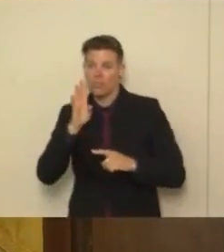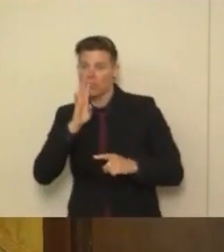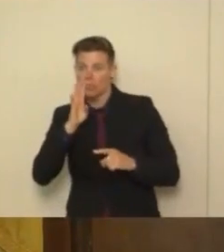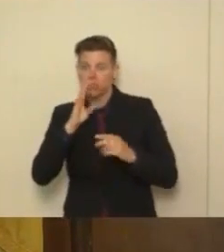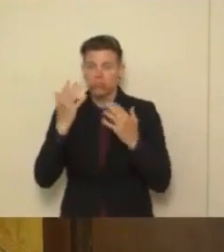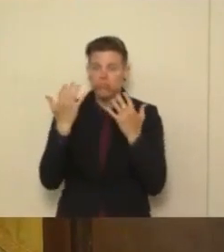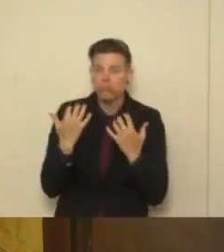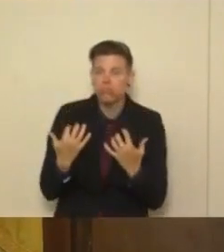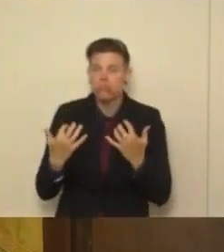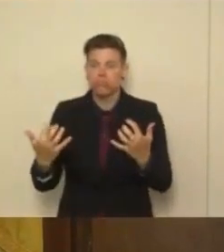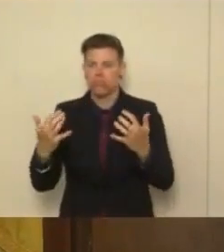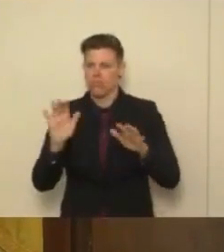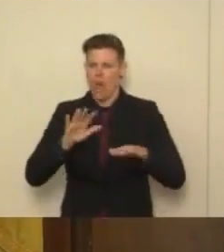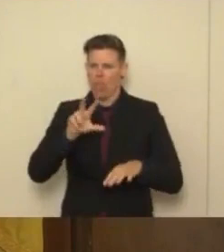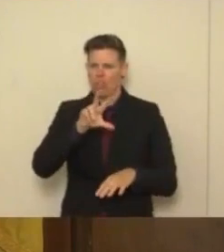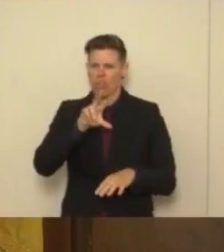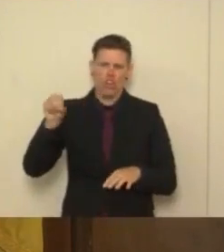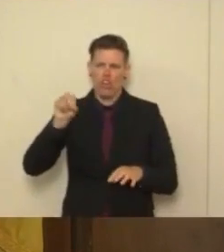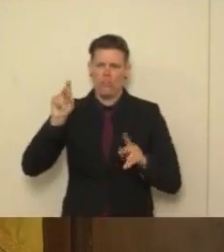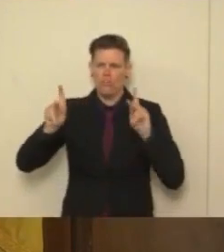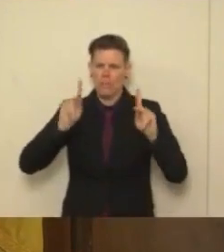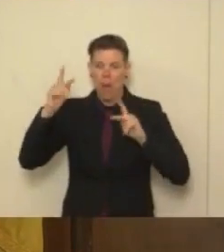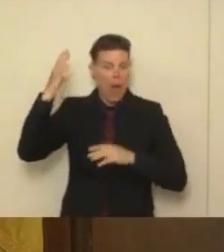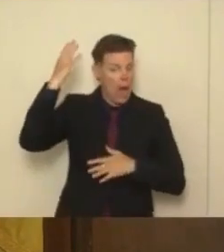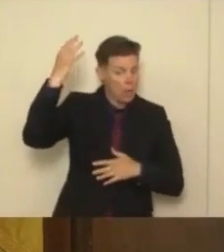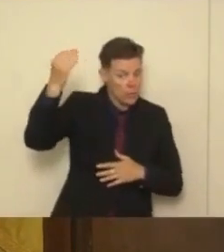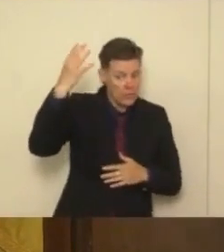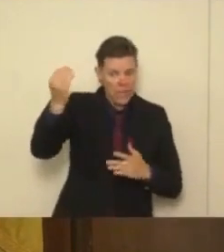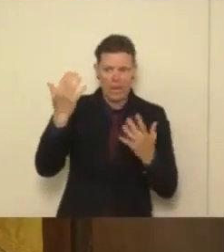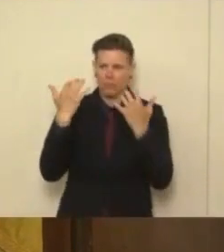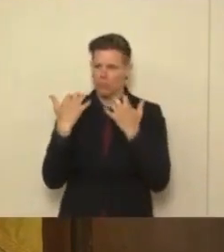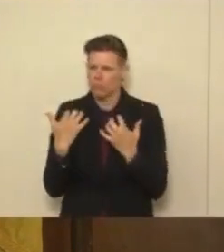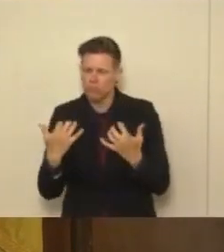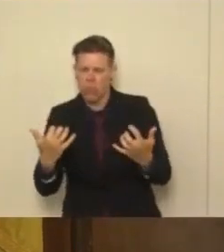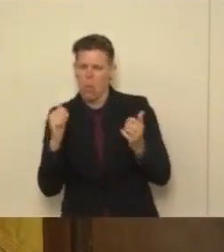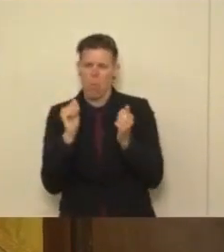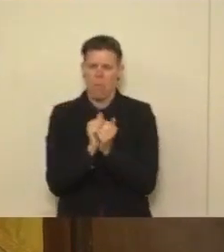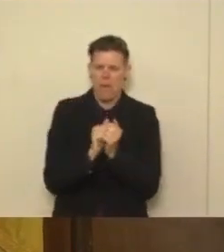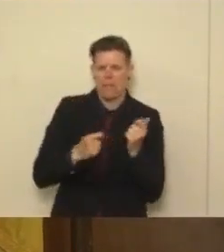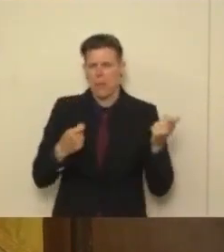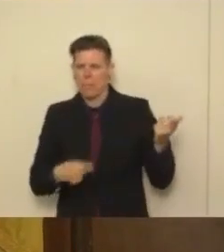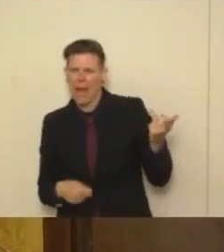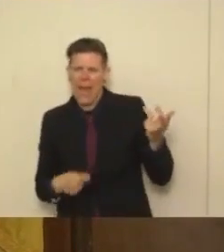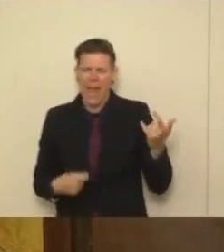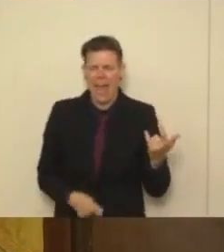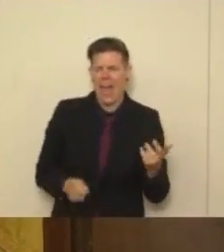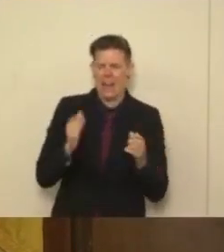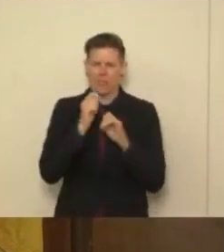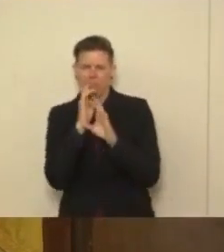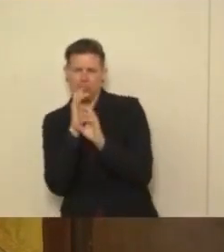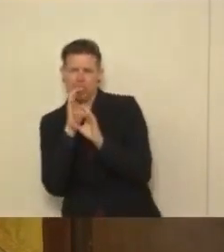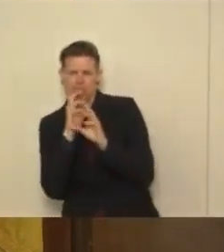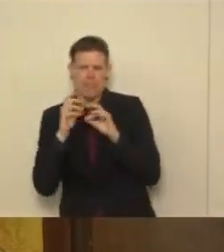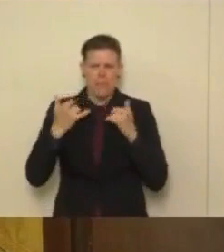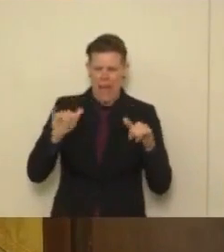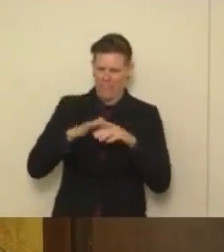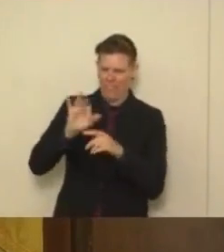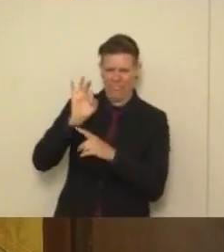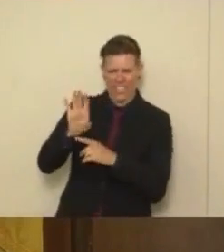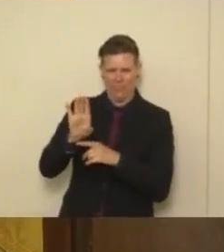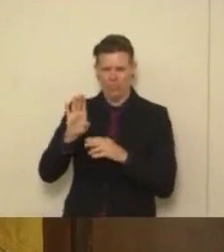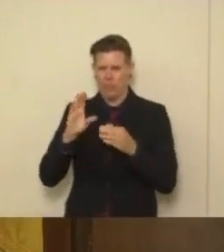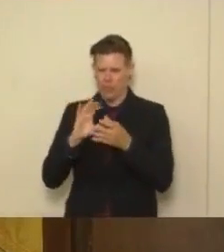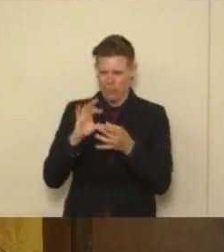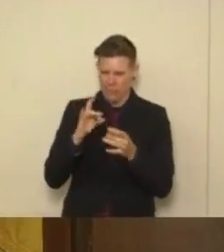of 30 or more outside with mariachis behind them, blowing horns and playing and singing, I am